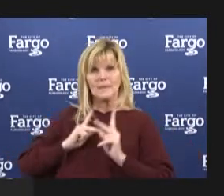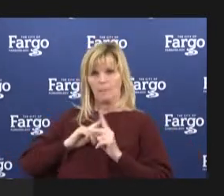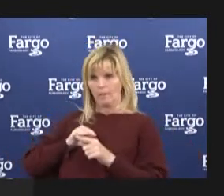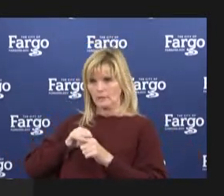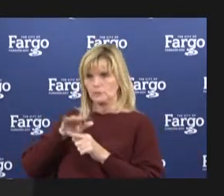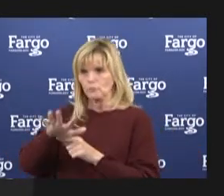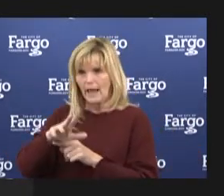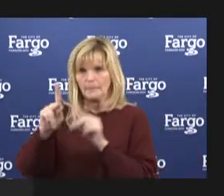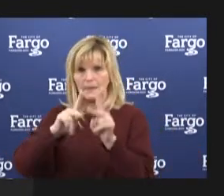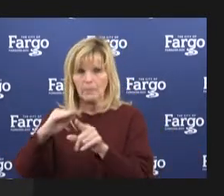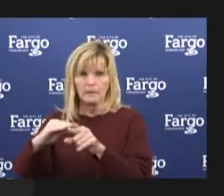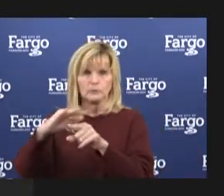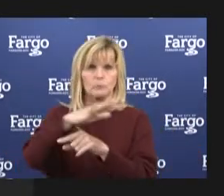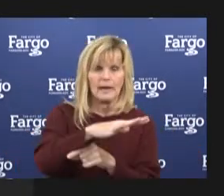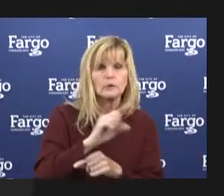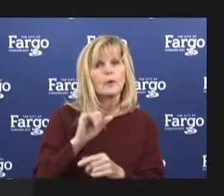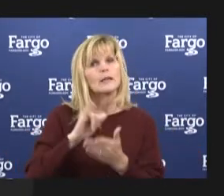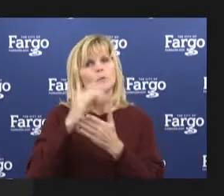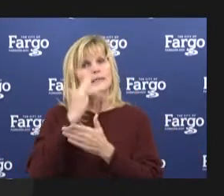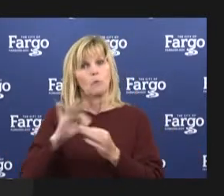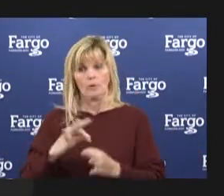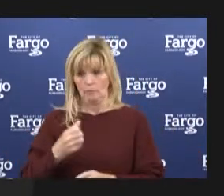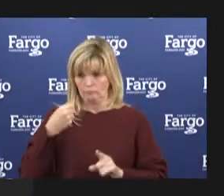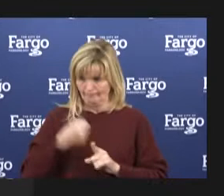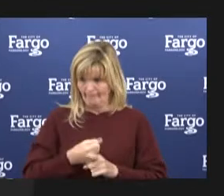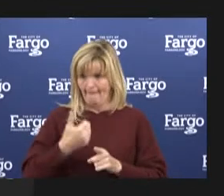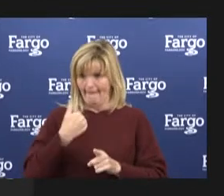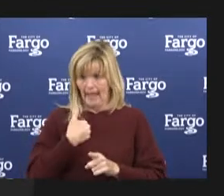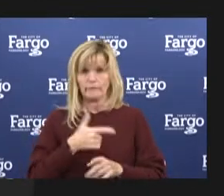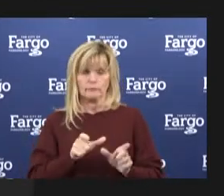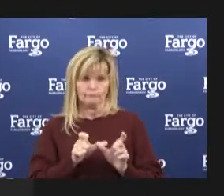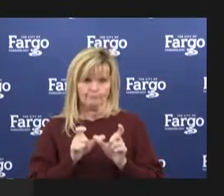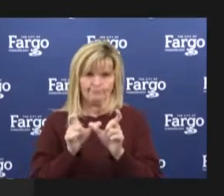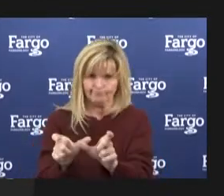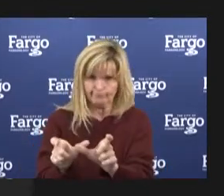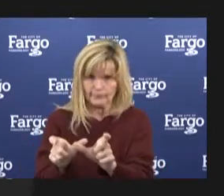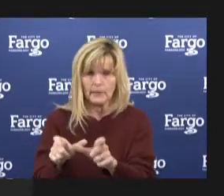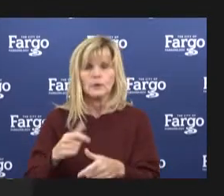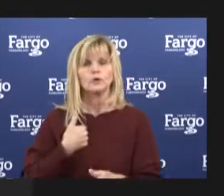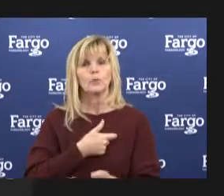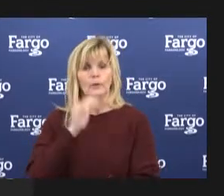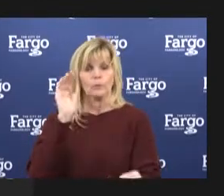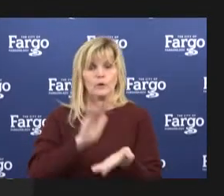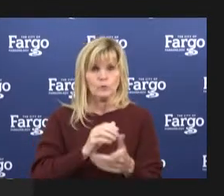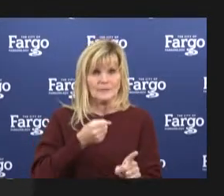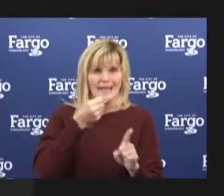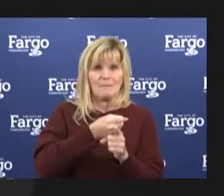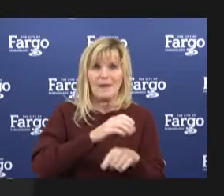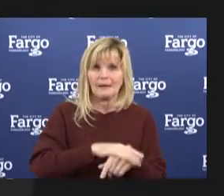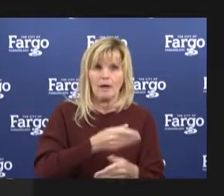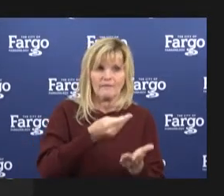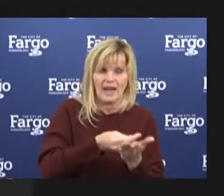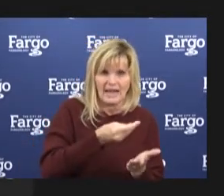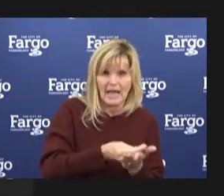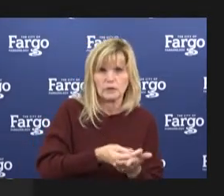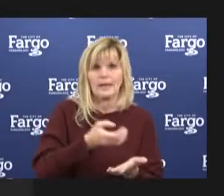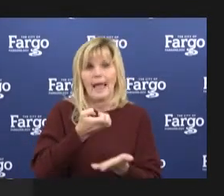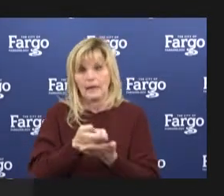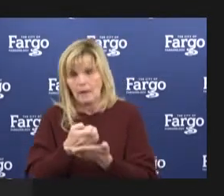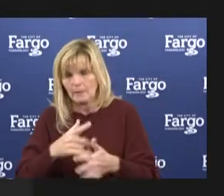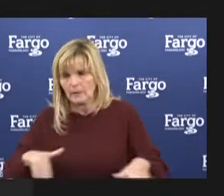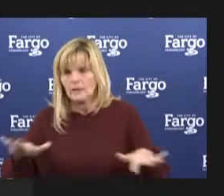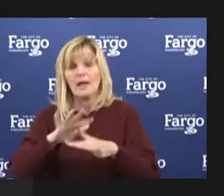isolate and quarantine may be hardships for many, economically, socially, and logistically. That being said, it